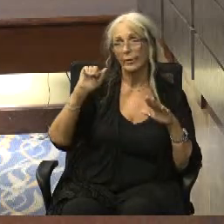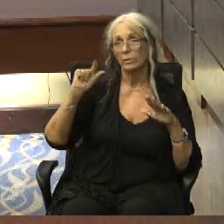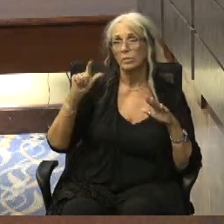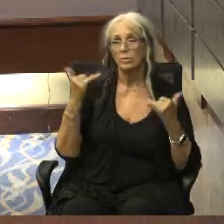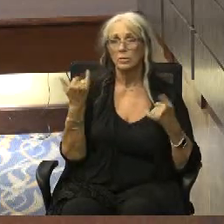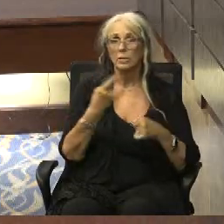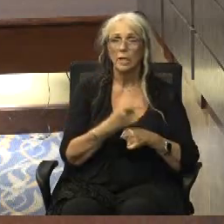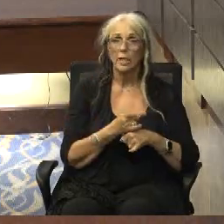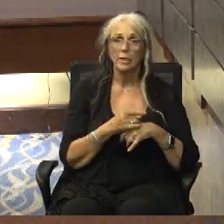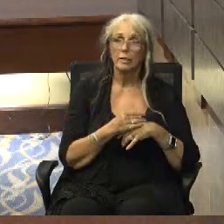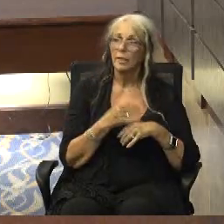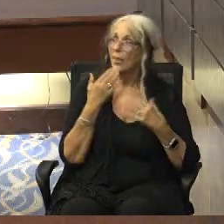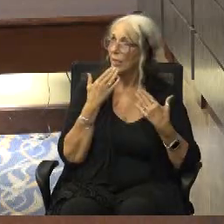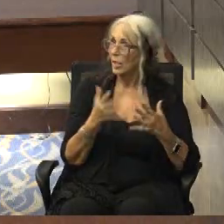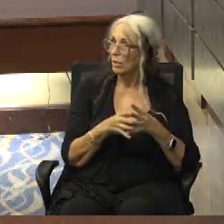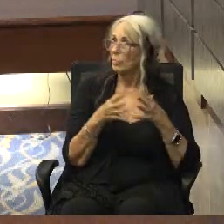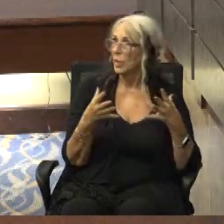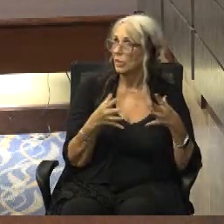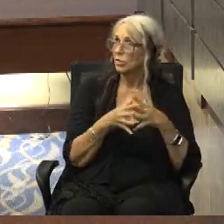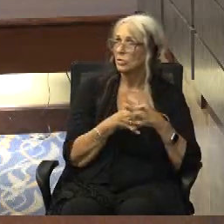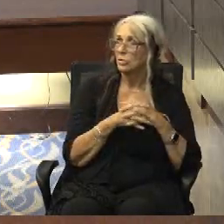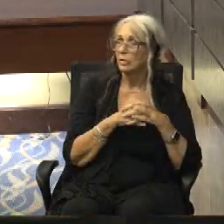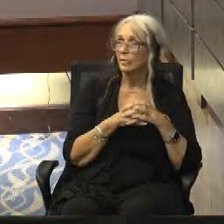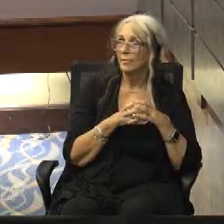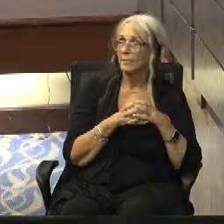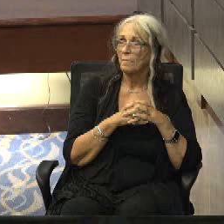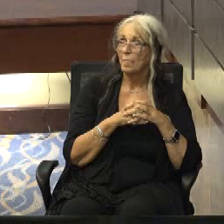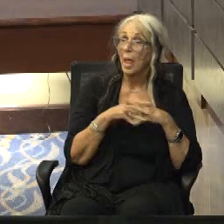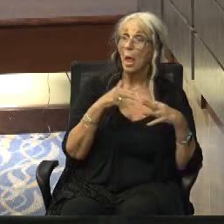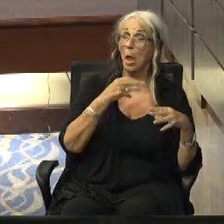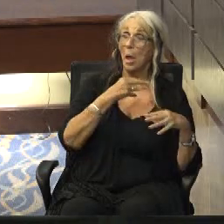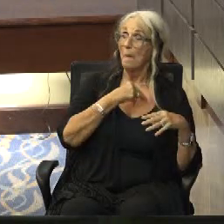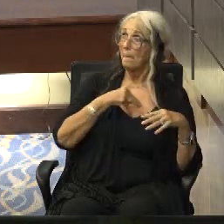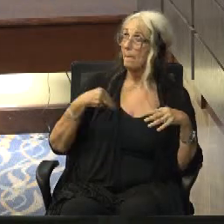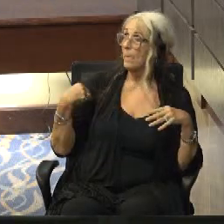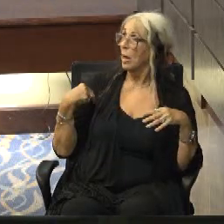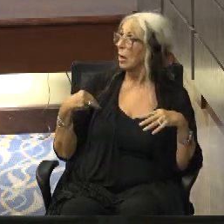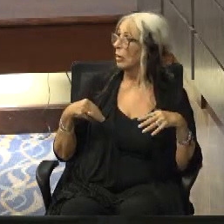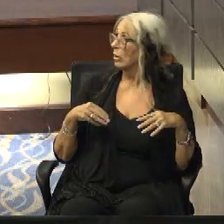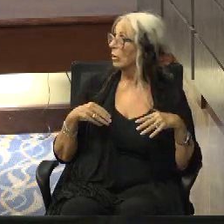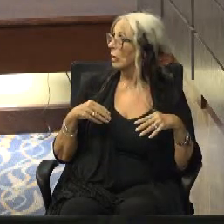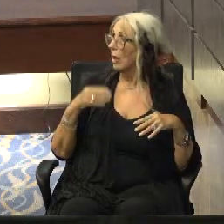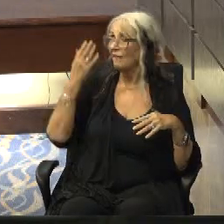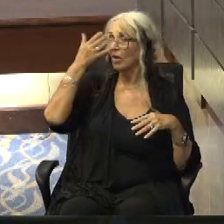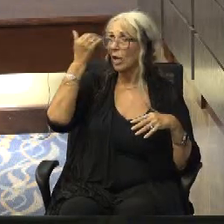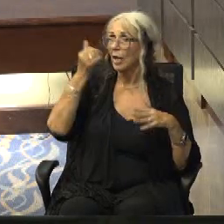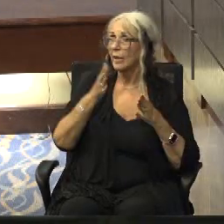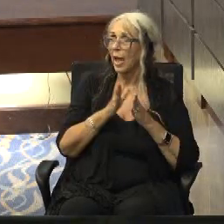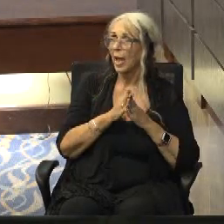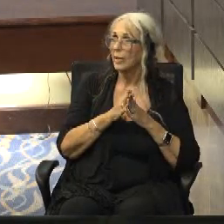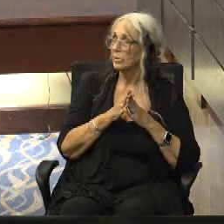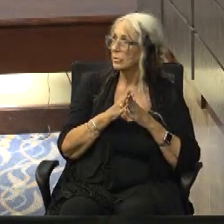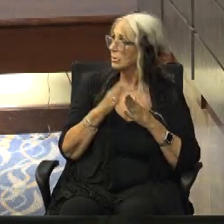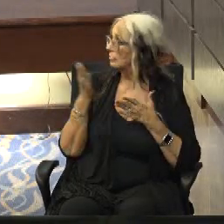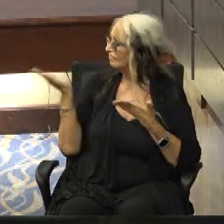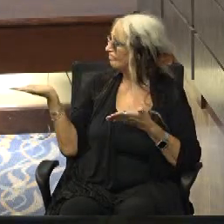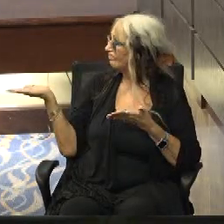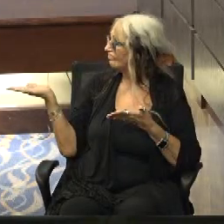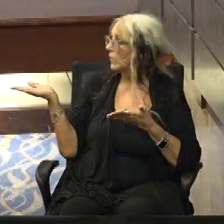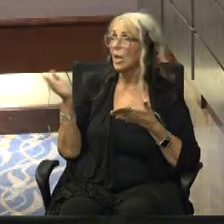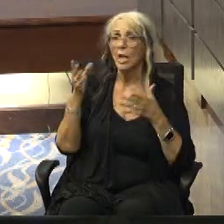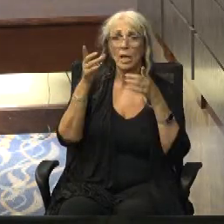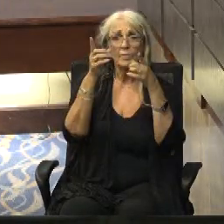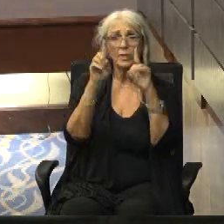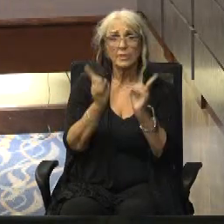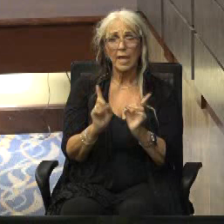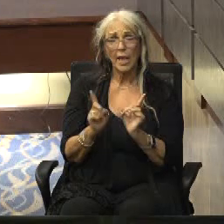So thank you so much. Mayor, can I ask a quick question that I forgot to ask Yep. of the consultants? Is the design